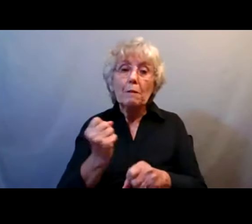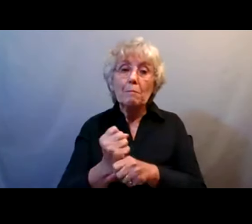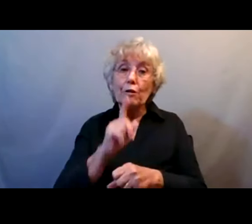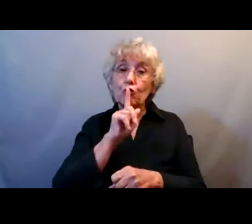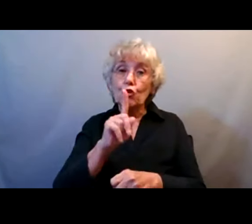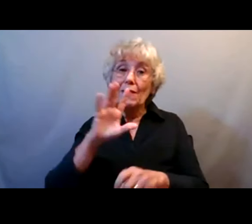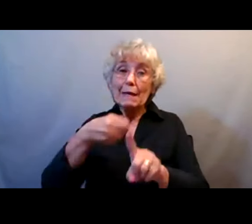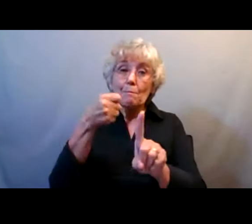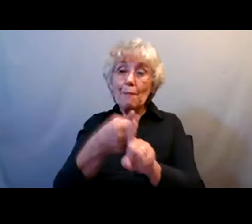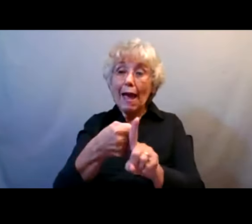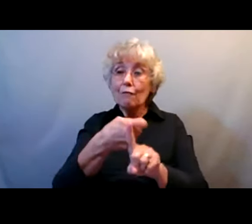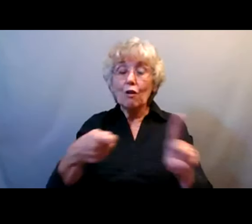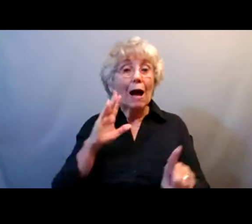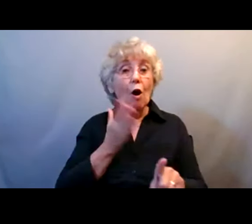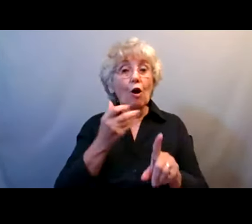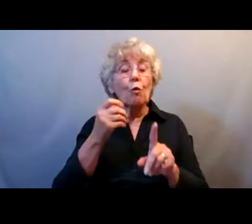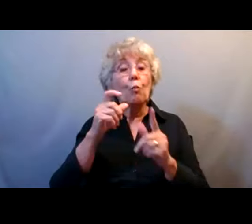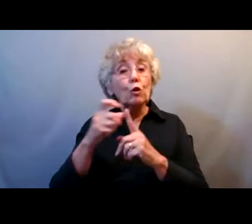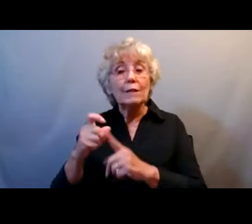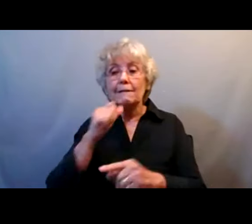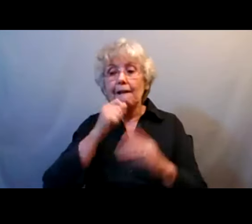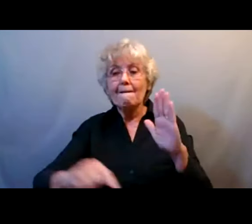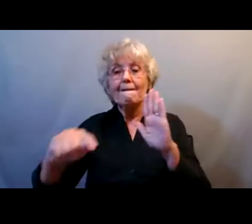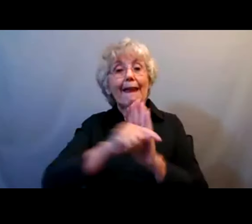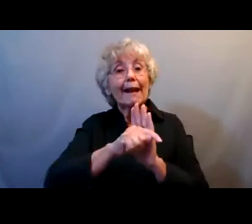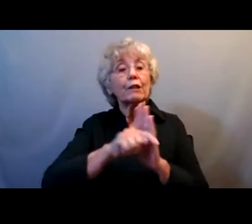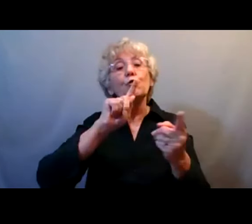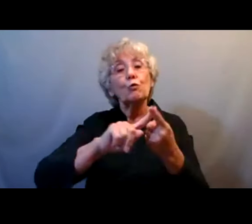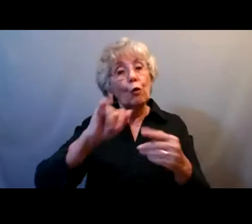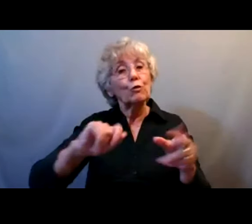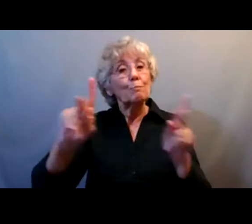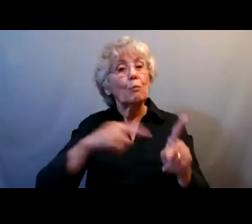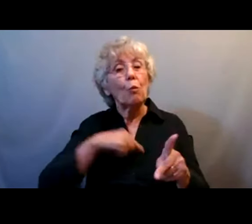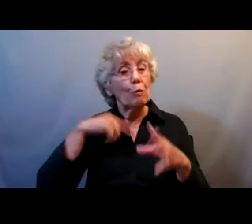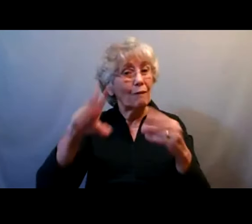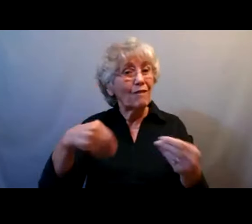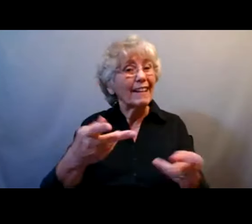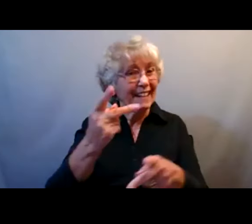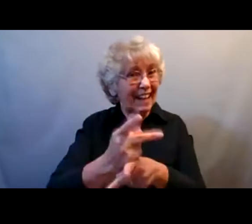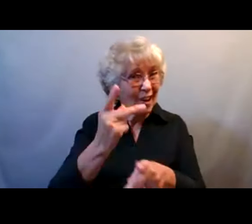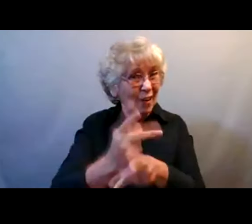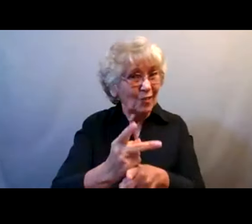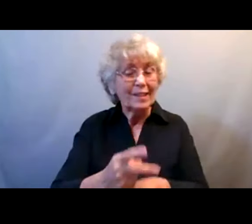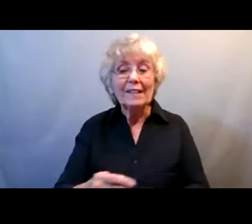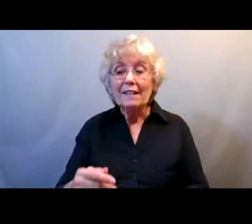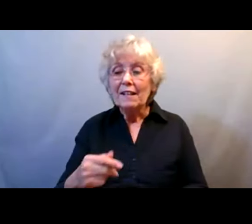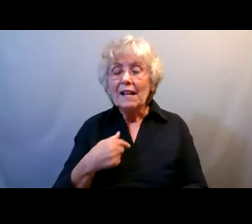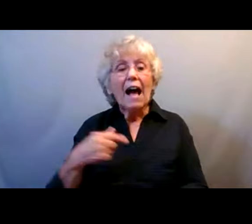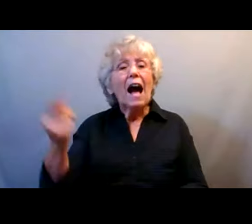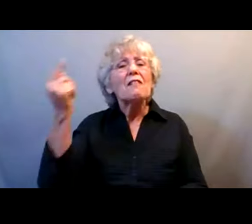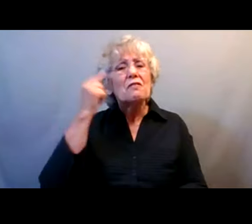going to be negative on the people that we're providing care for. And, you know, I just thought I would